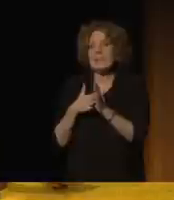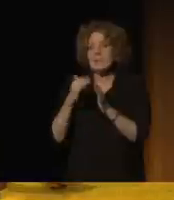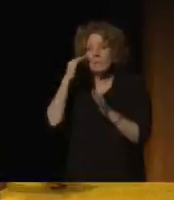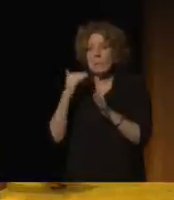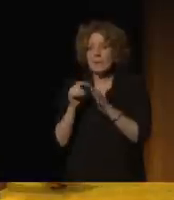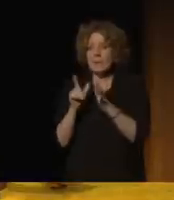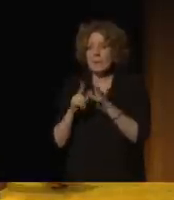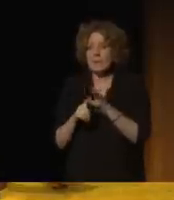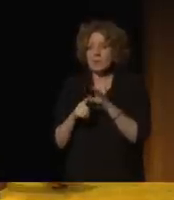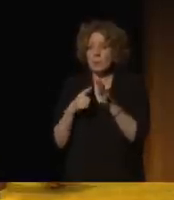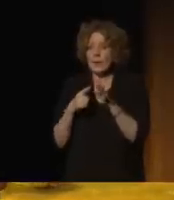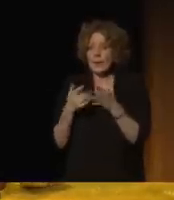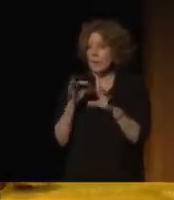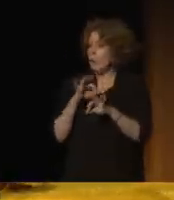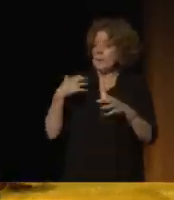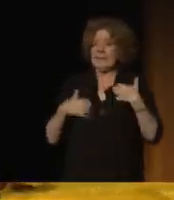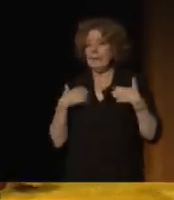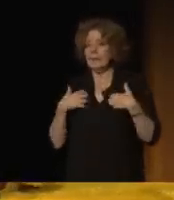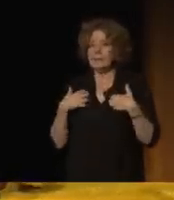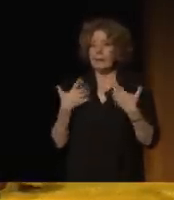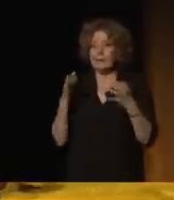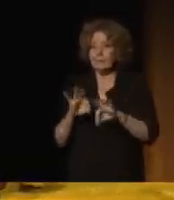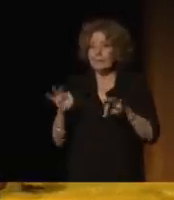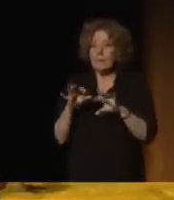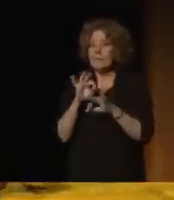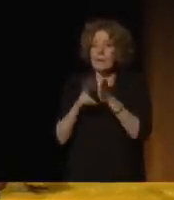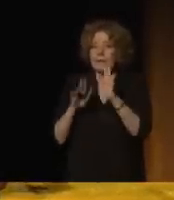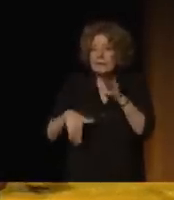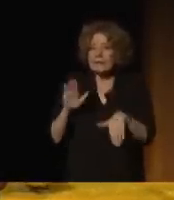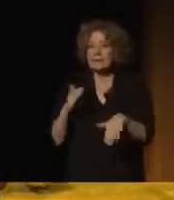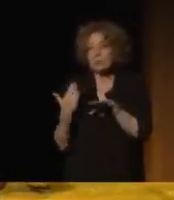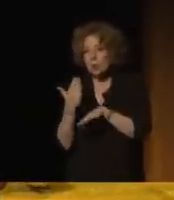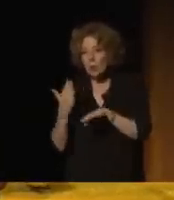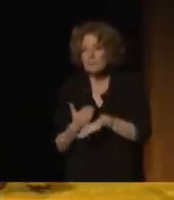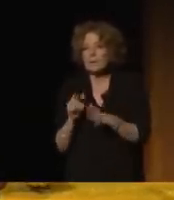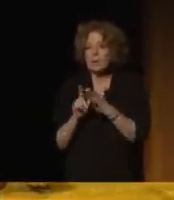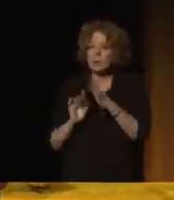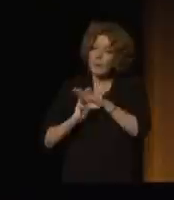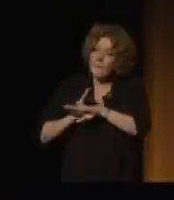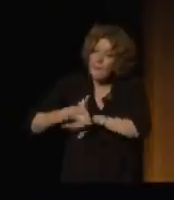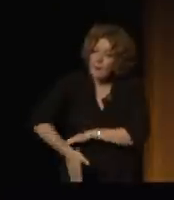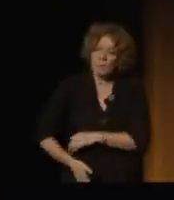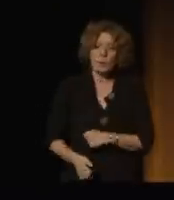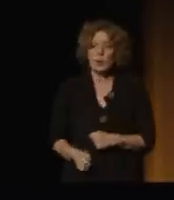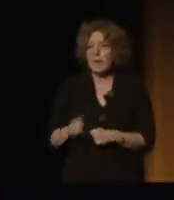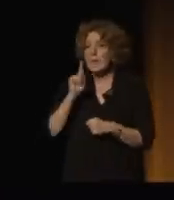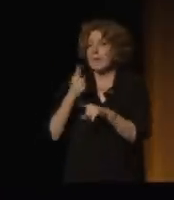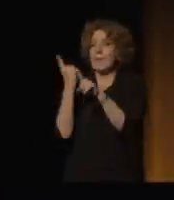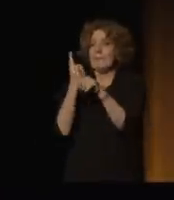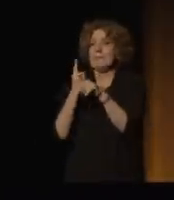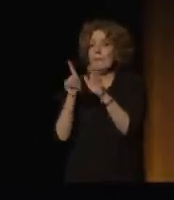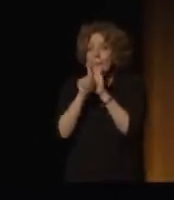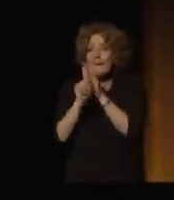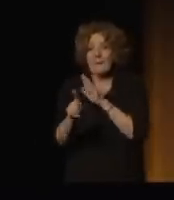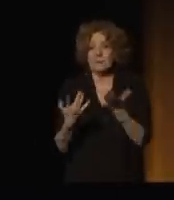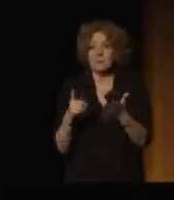doing anonymous, unexciting, not very sexy jobs, who are doing incredibly hard work, who cannot speak out about what is